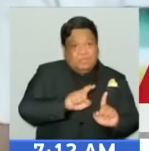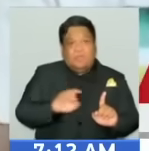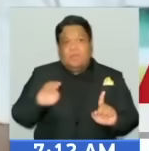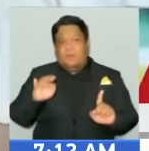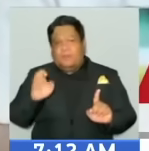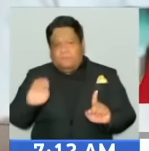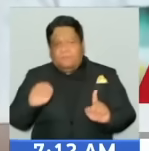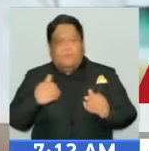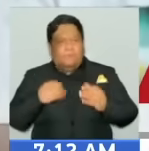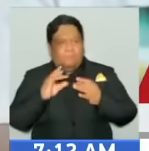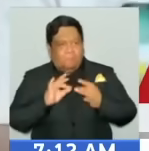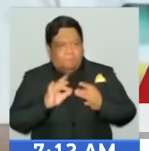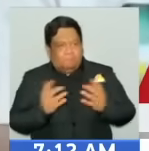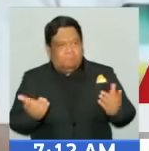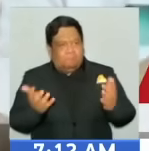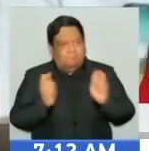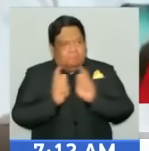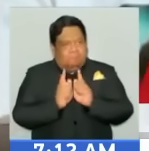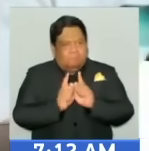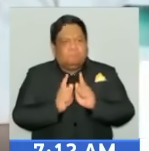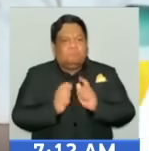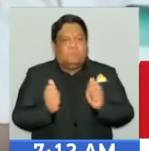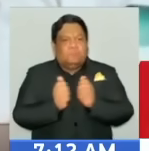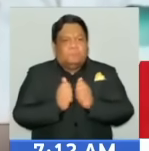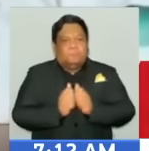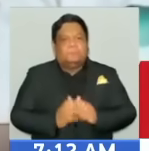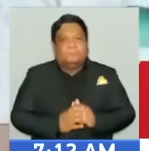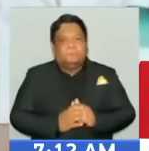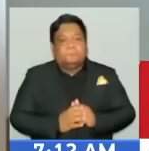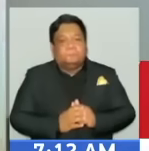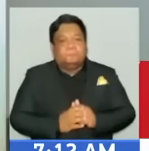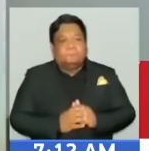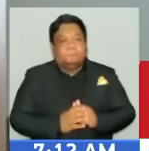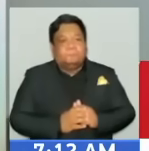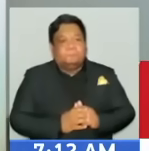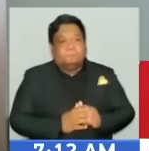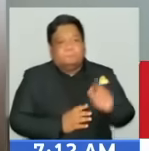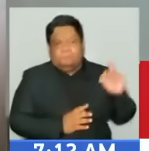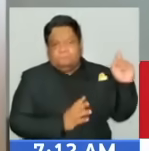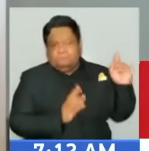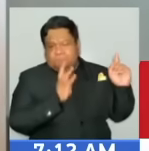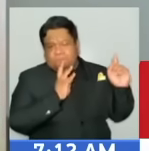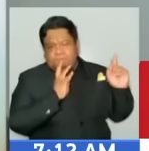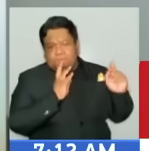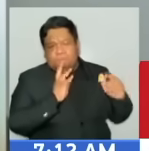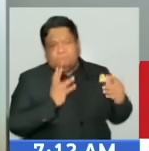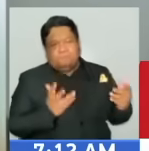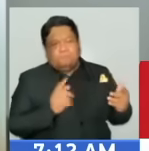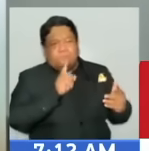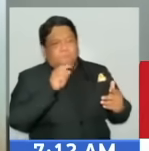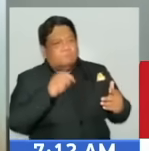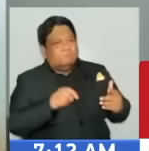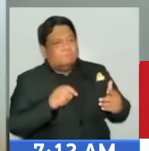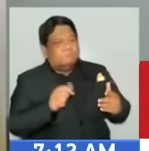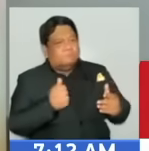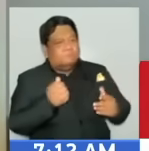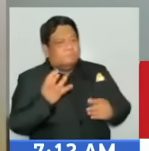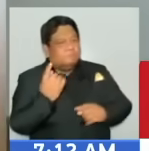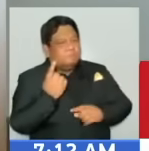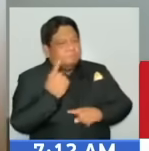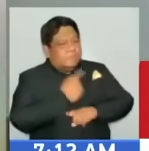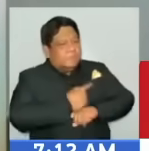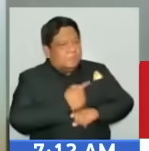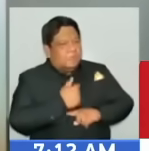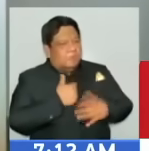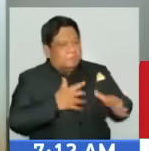and collected. But it's just, it's surreal, you know. Actually, a couple of days, parang nagawa ko na yung beat ng Realest. And I